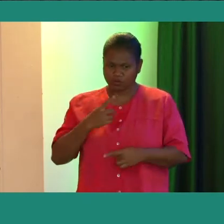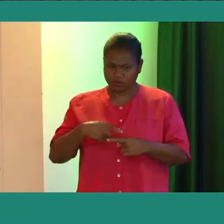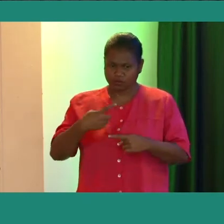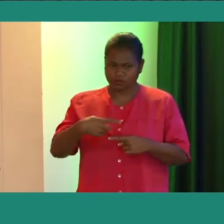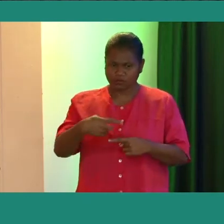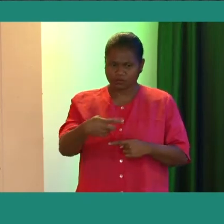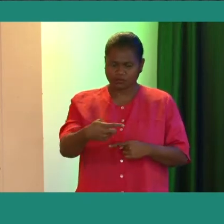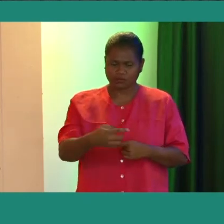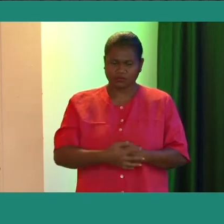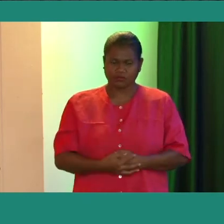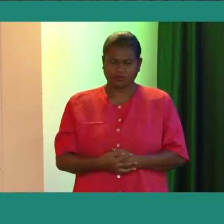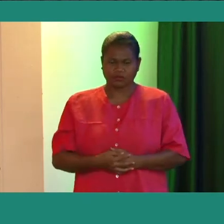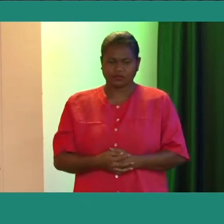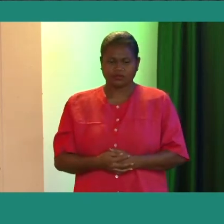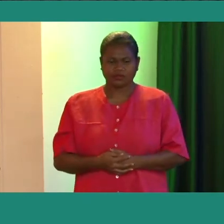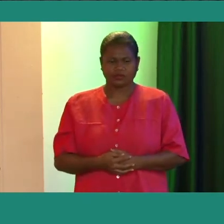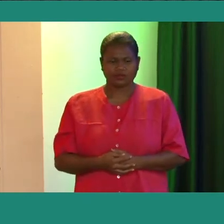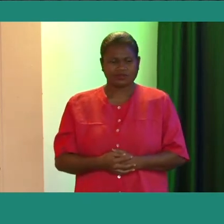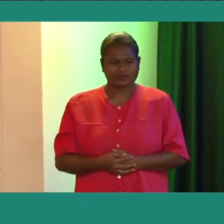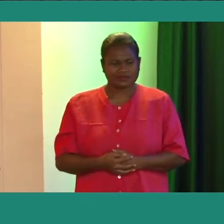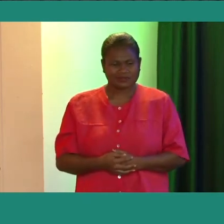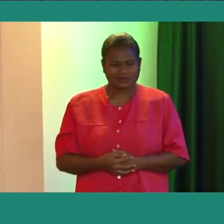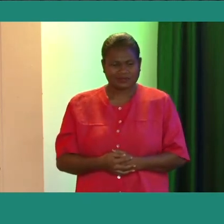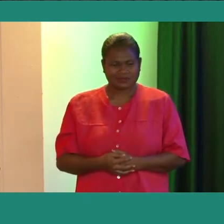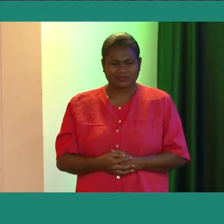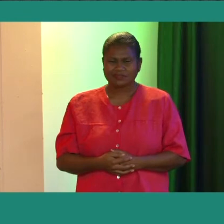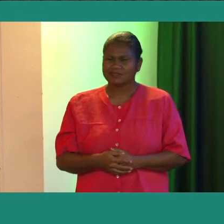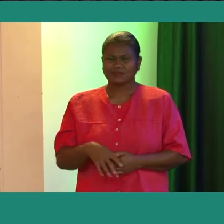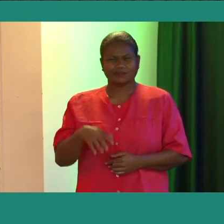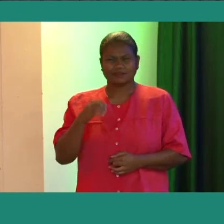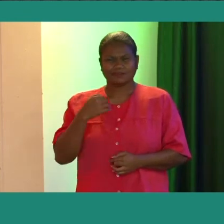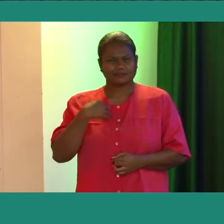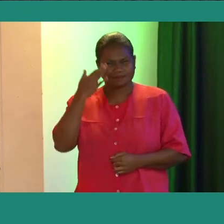I'm not sure where you last heard me.